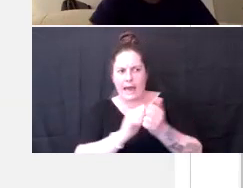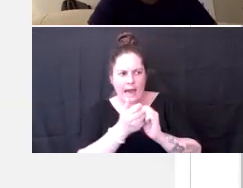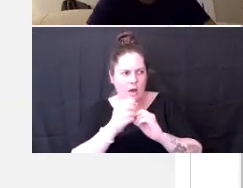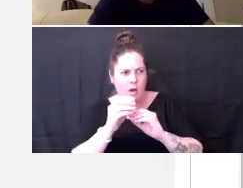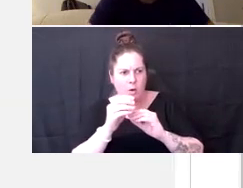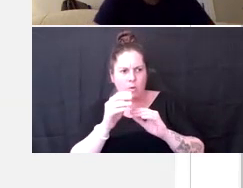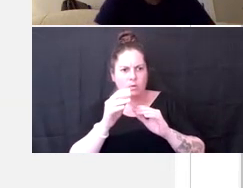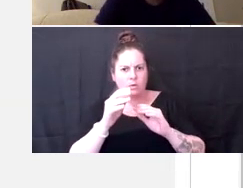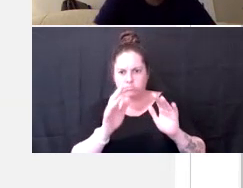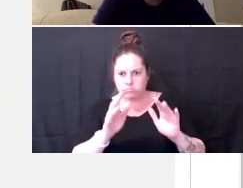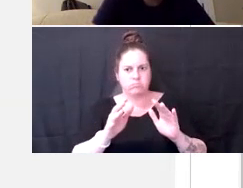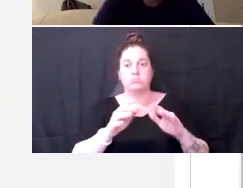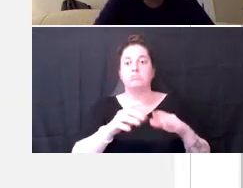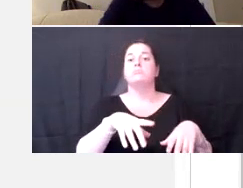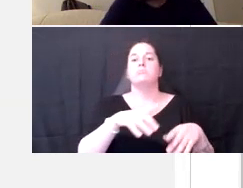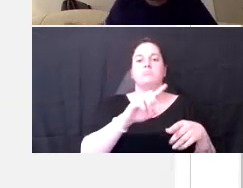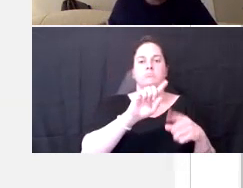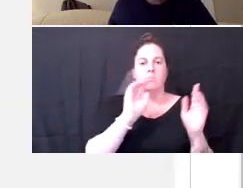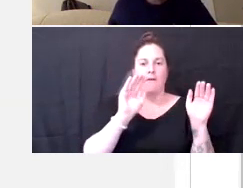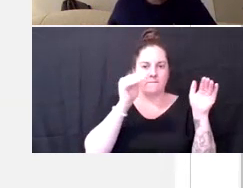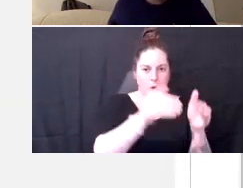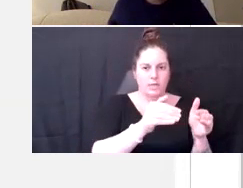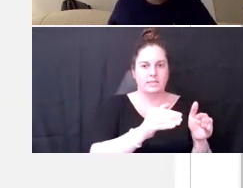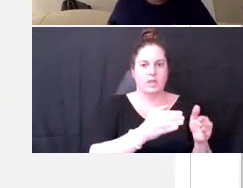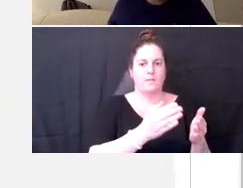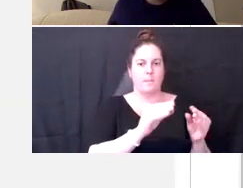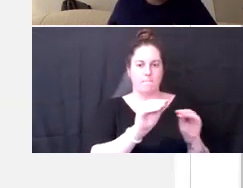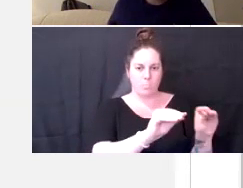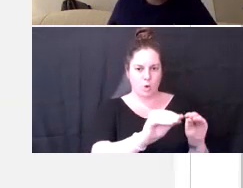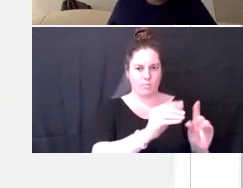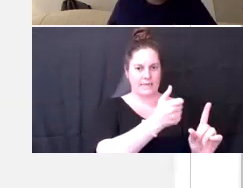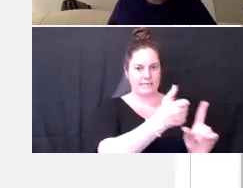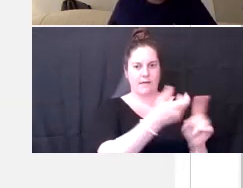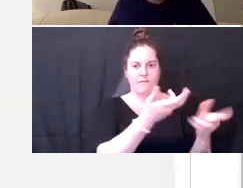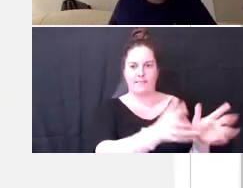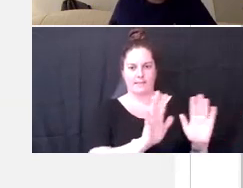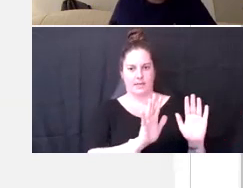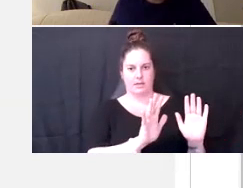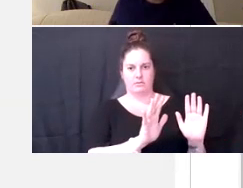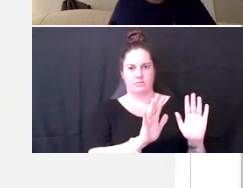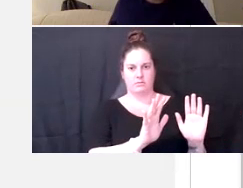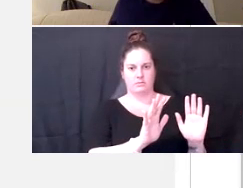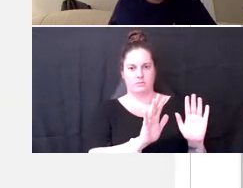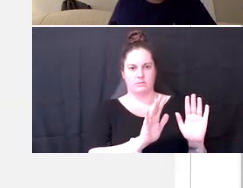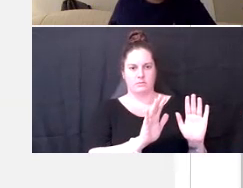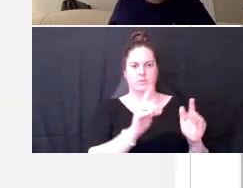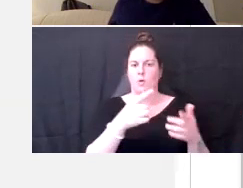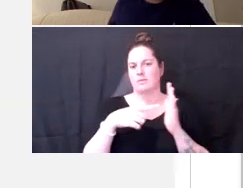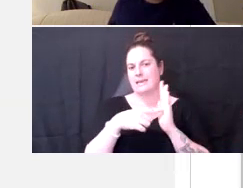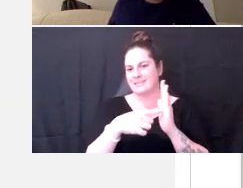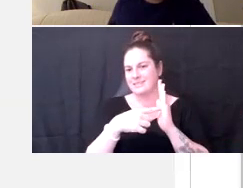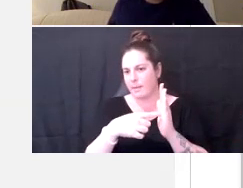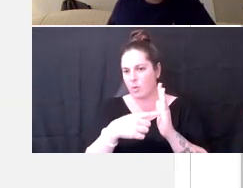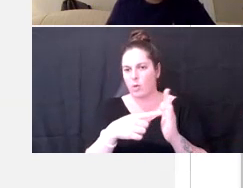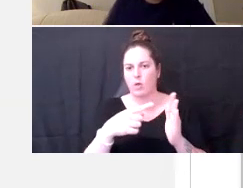the actual motion for that object. Okay. And so, for example, they gave you the